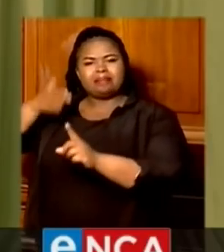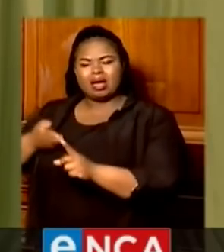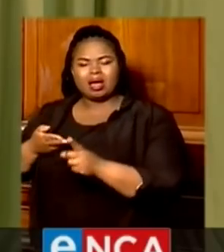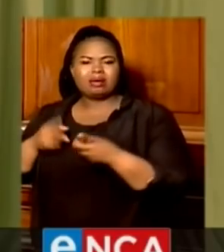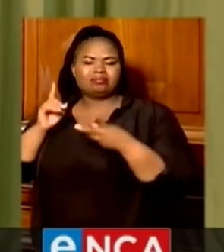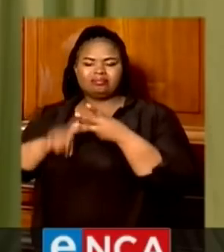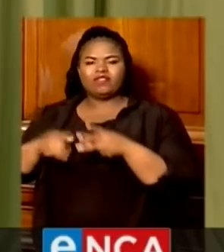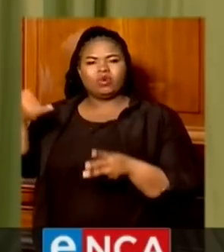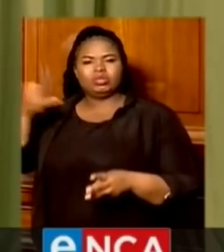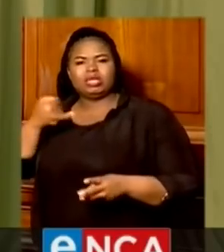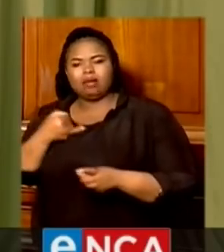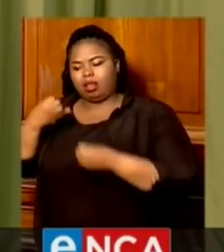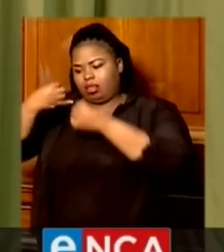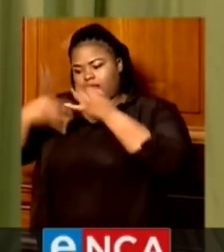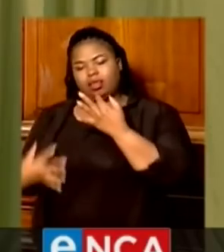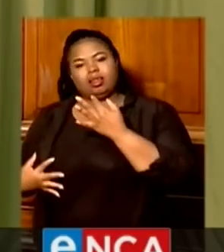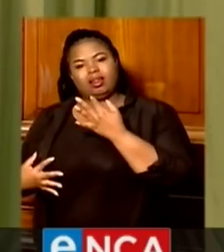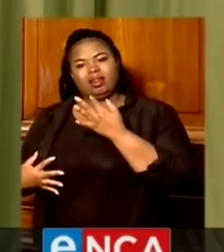and